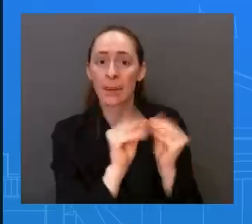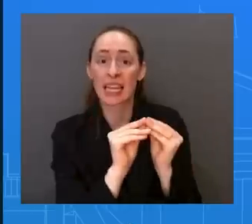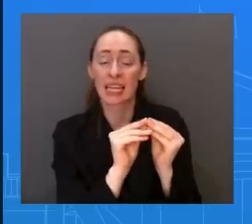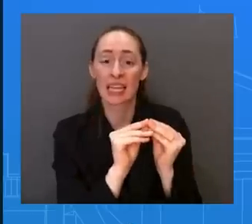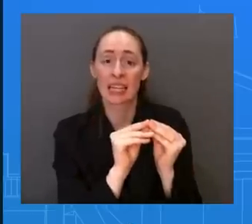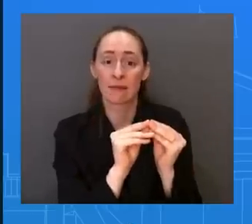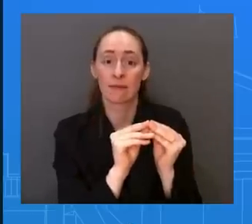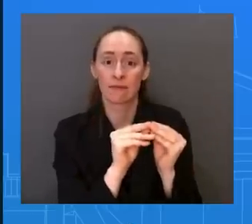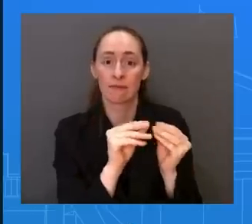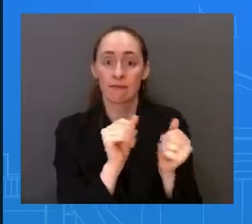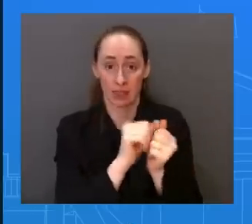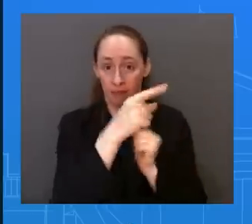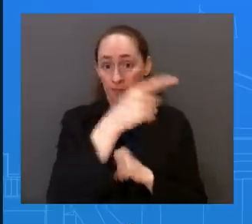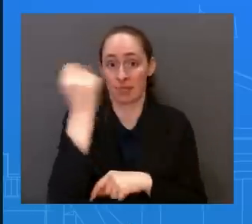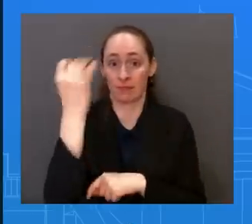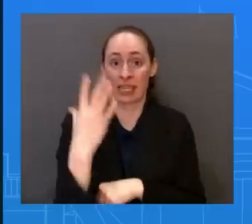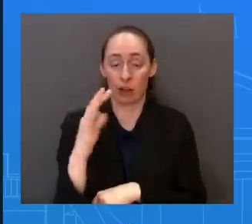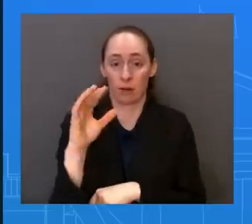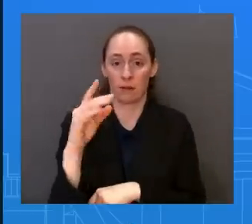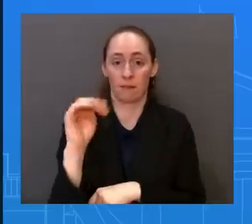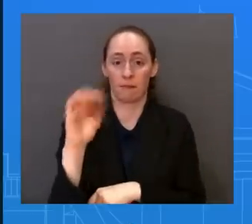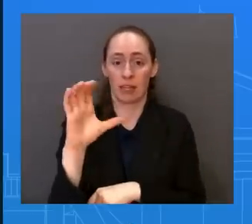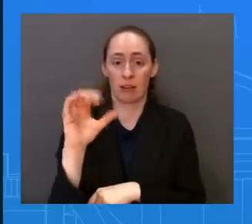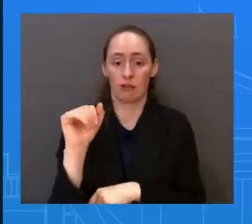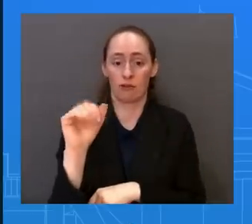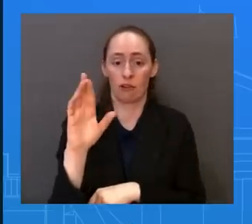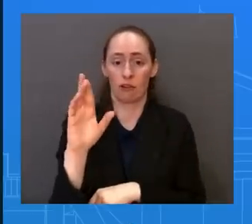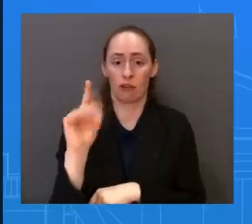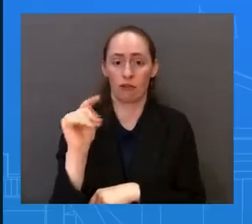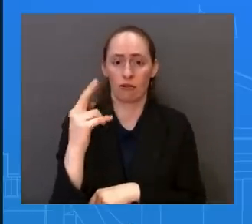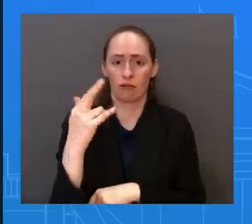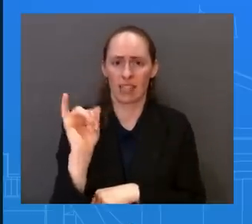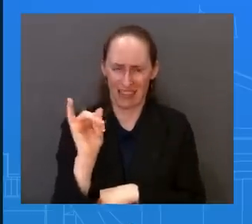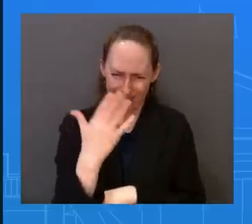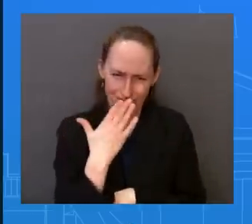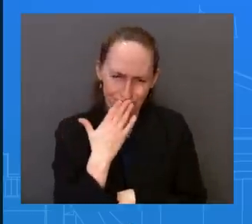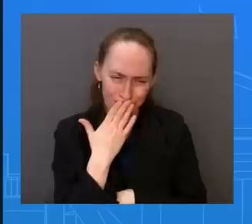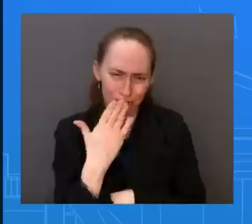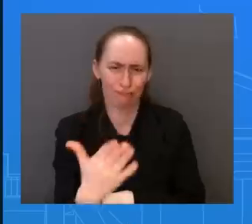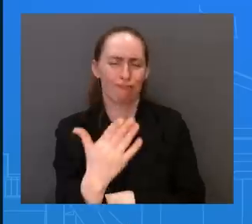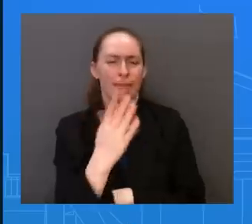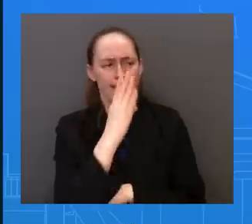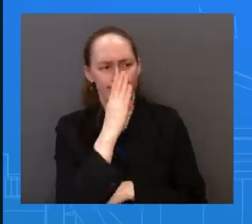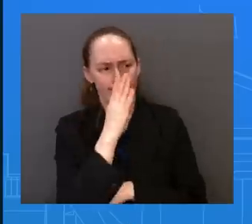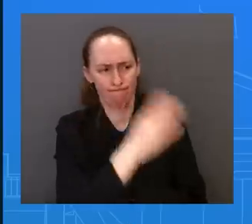and frank exchange. The president clearly laid out his perspective on those issues.